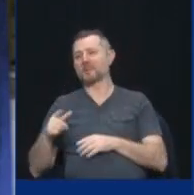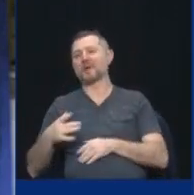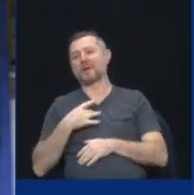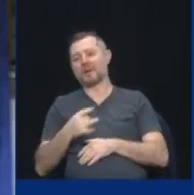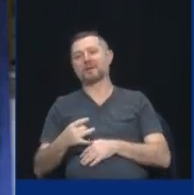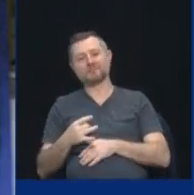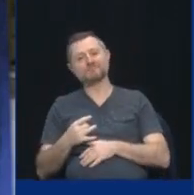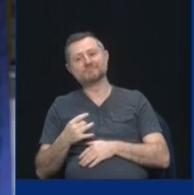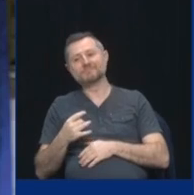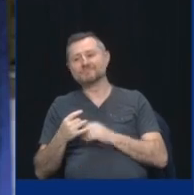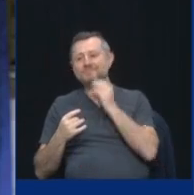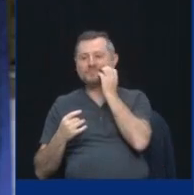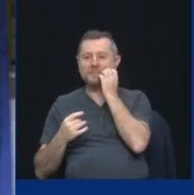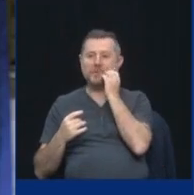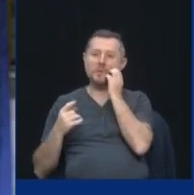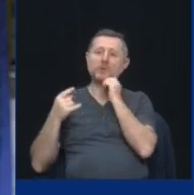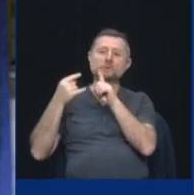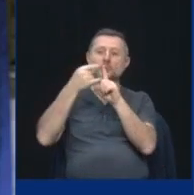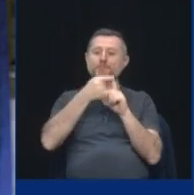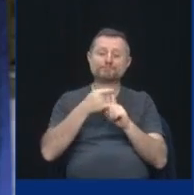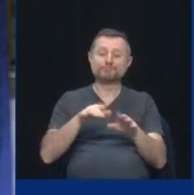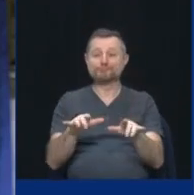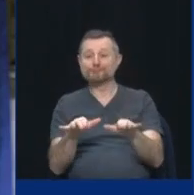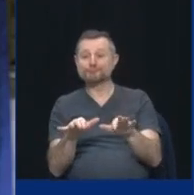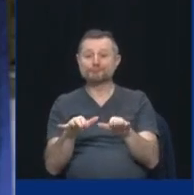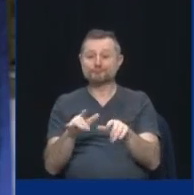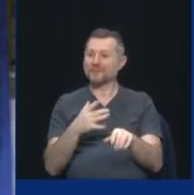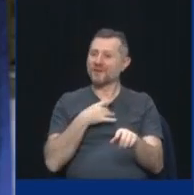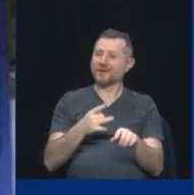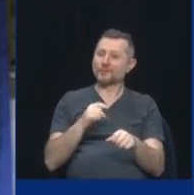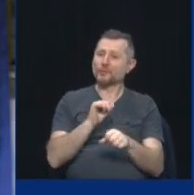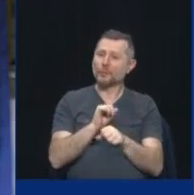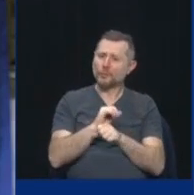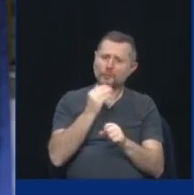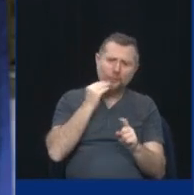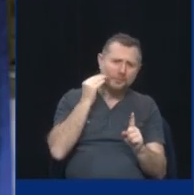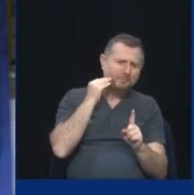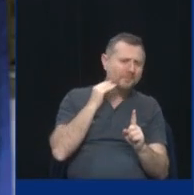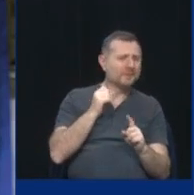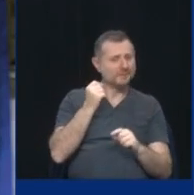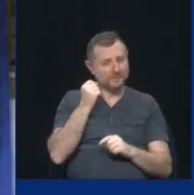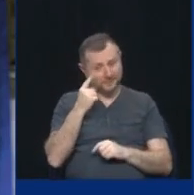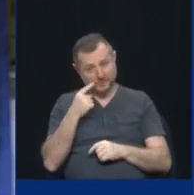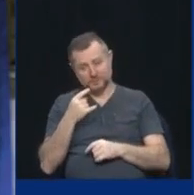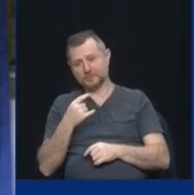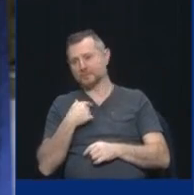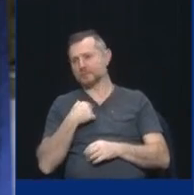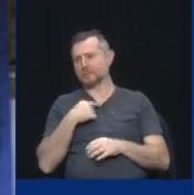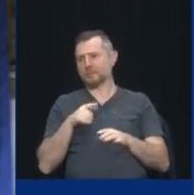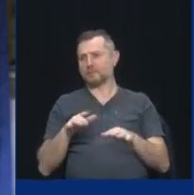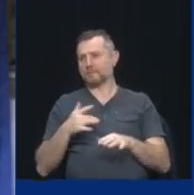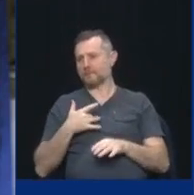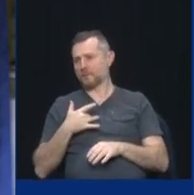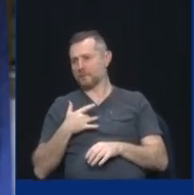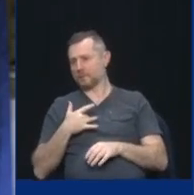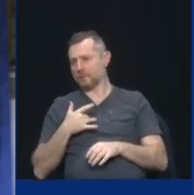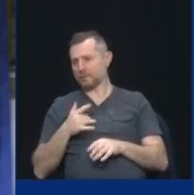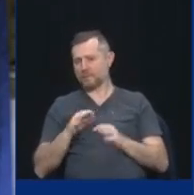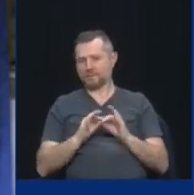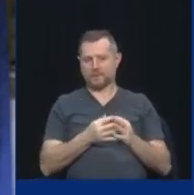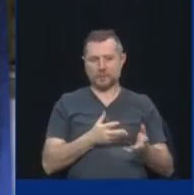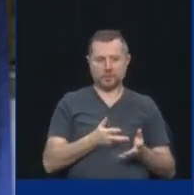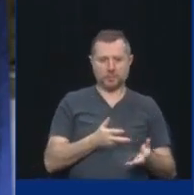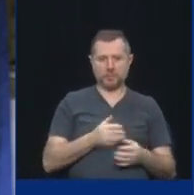home in your little cocoon, and you deal with your family and your wife and the